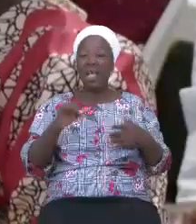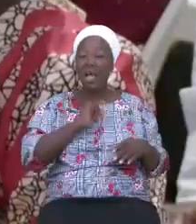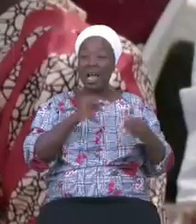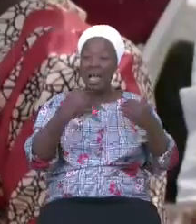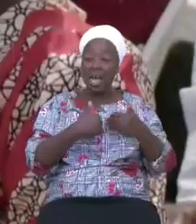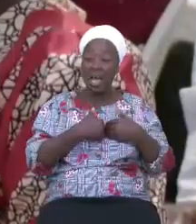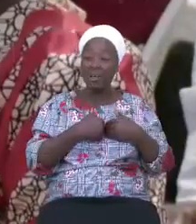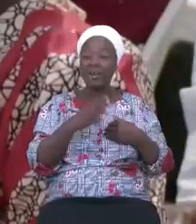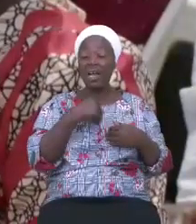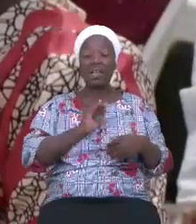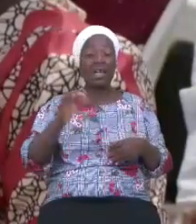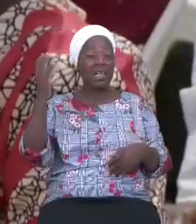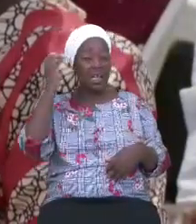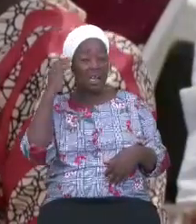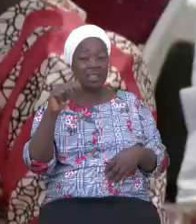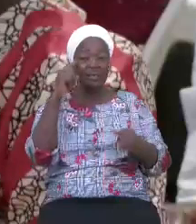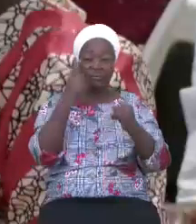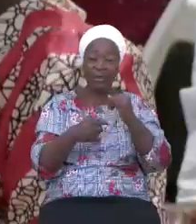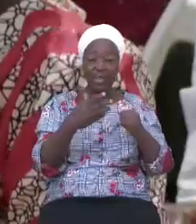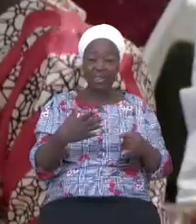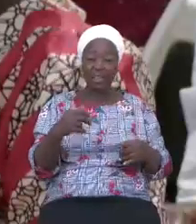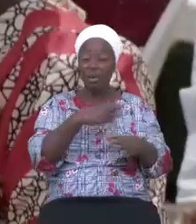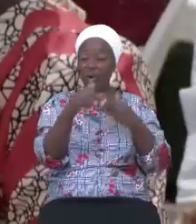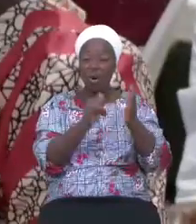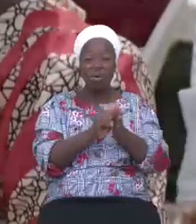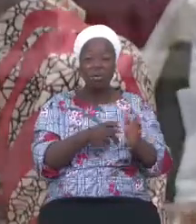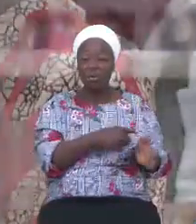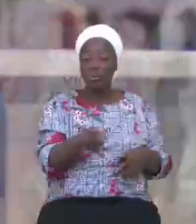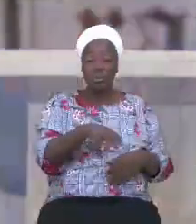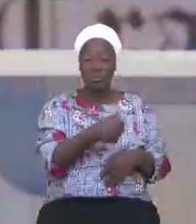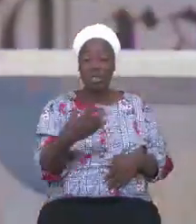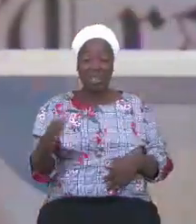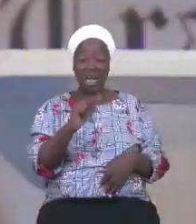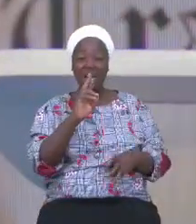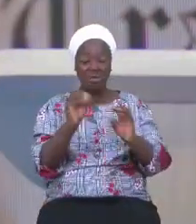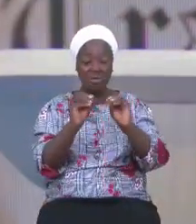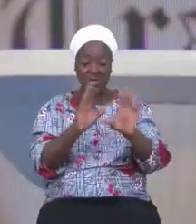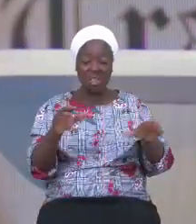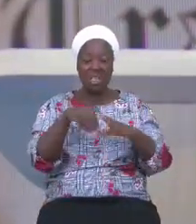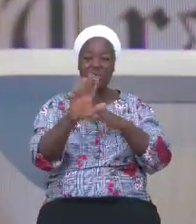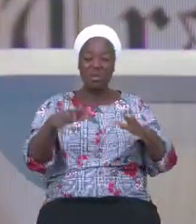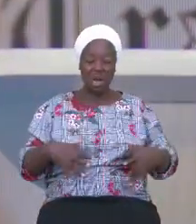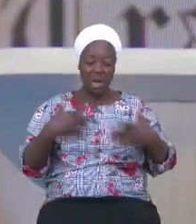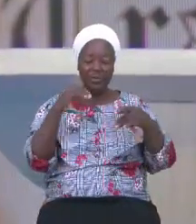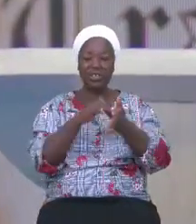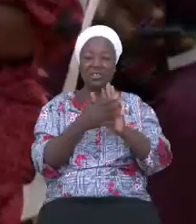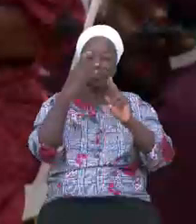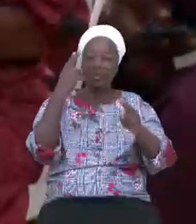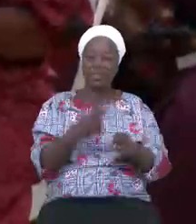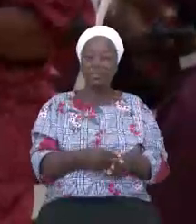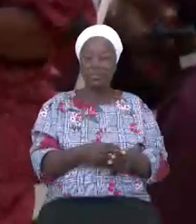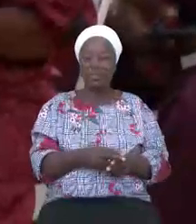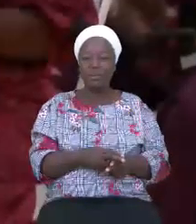the final thing. All those other things are nothing in your life, in Jesus'